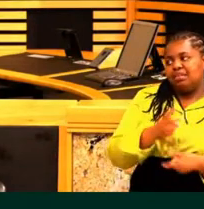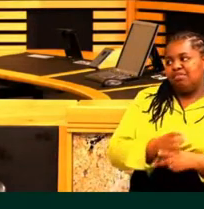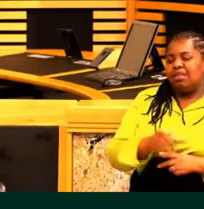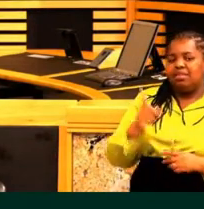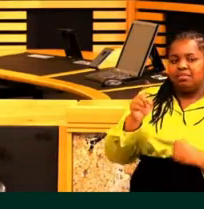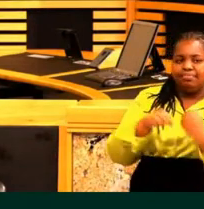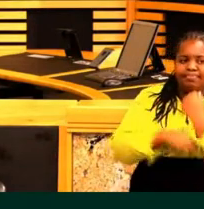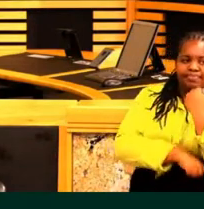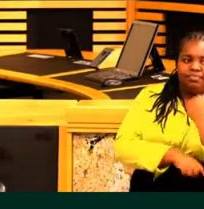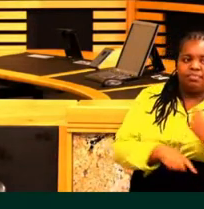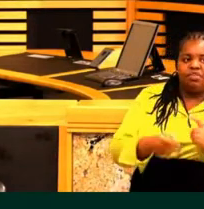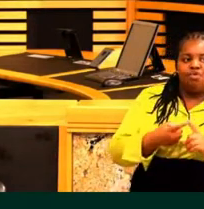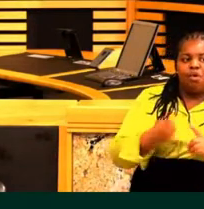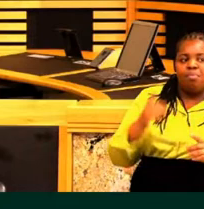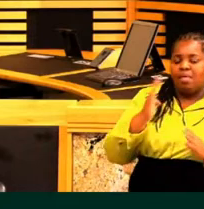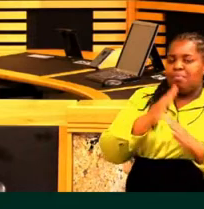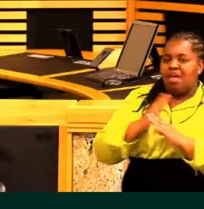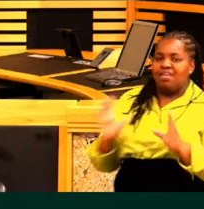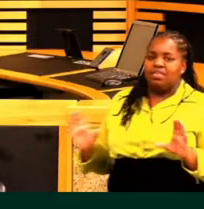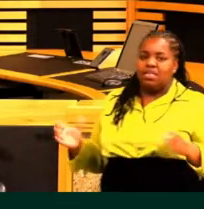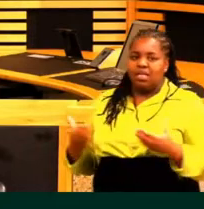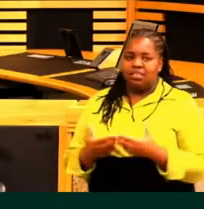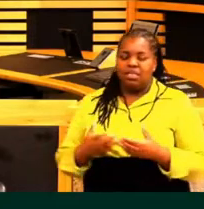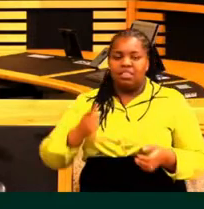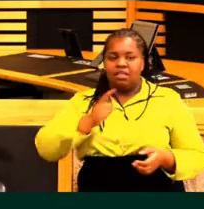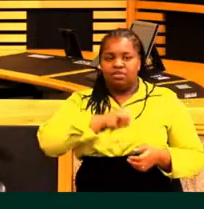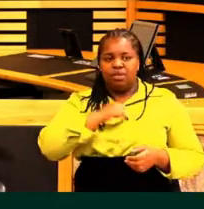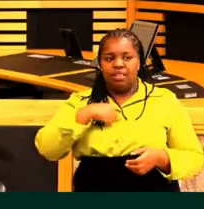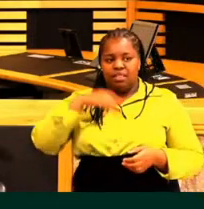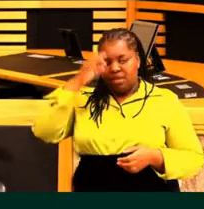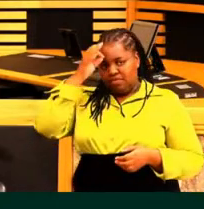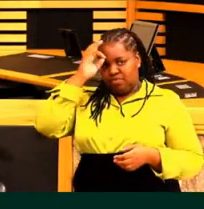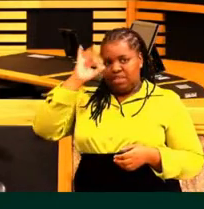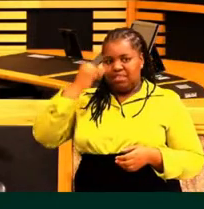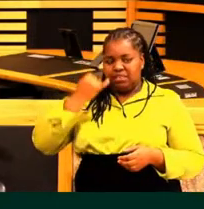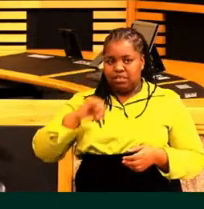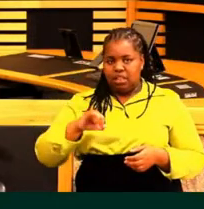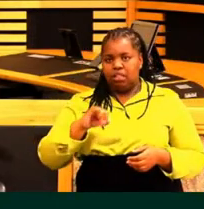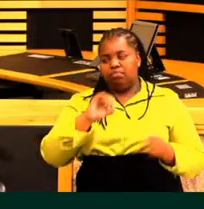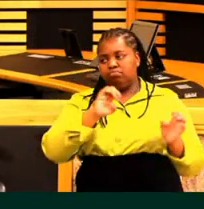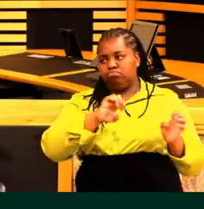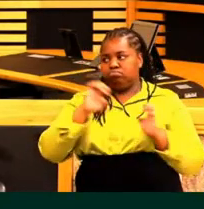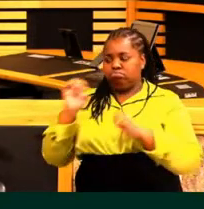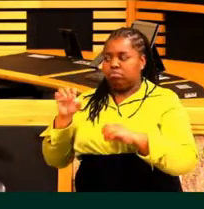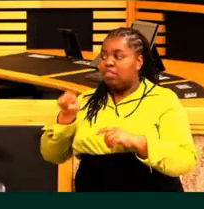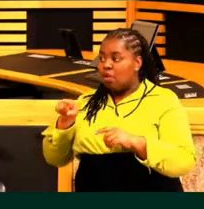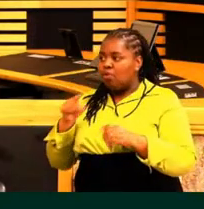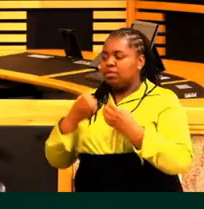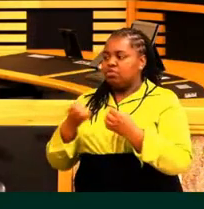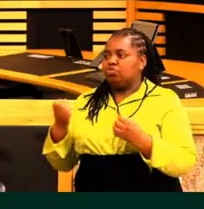dominant private sector that is why our government is still Outsourcing some of those services